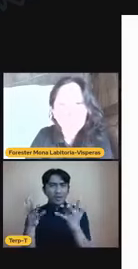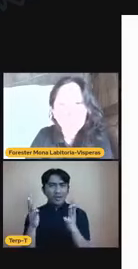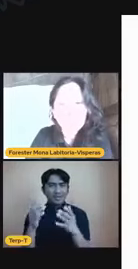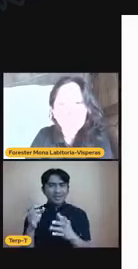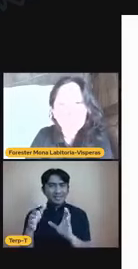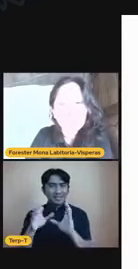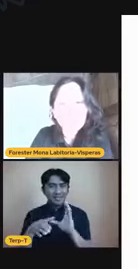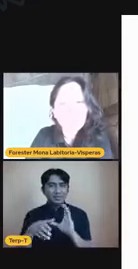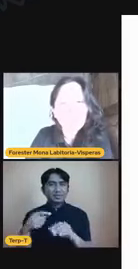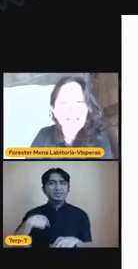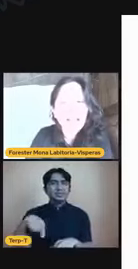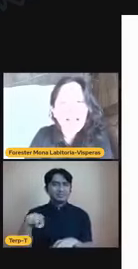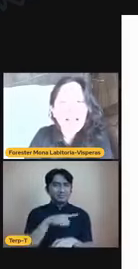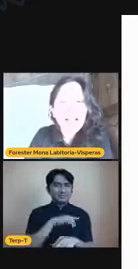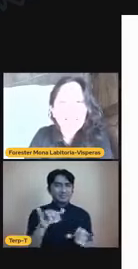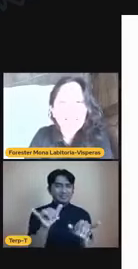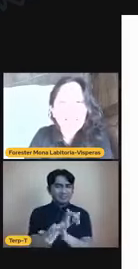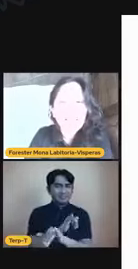persons.